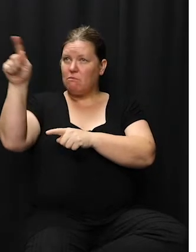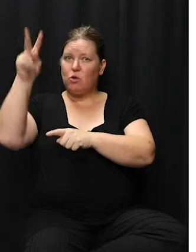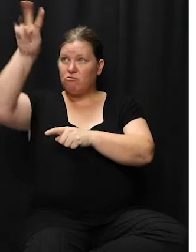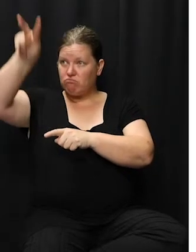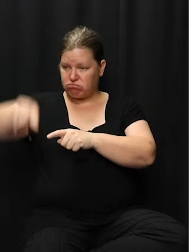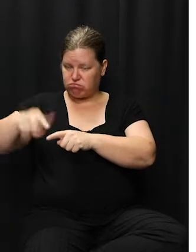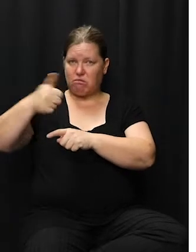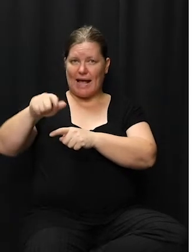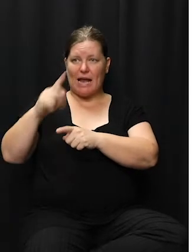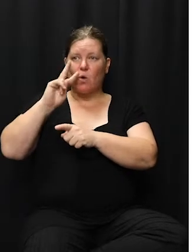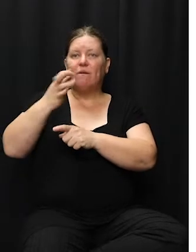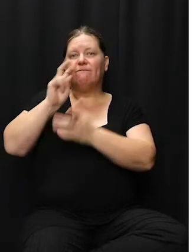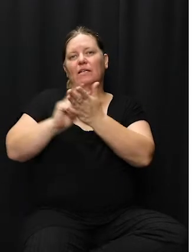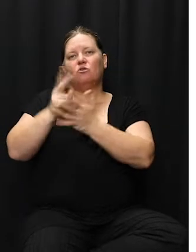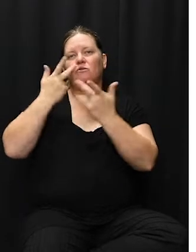click on,